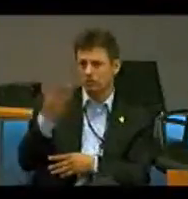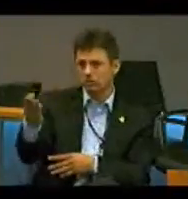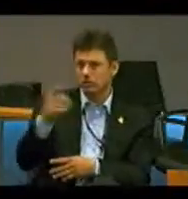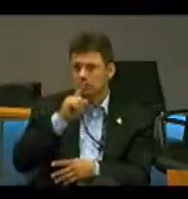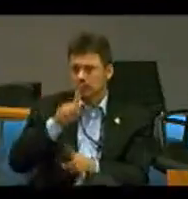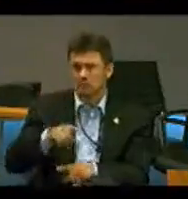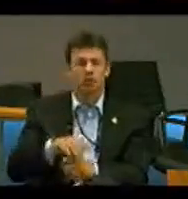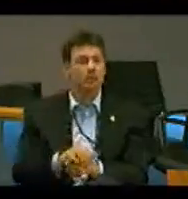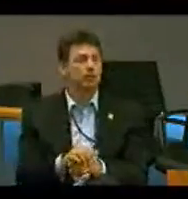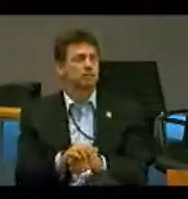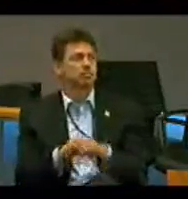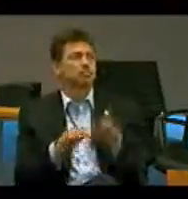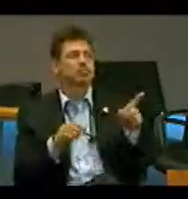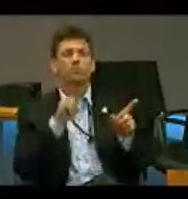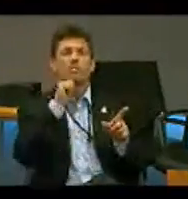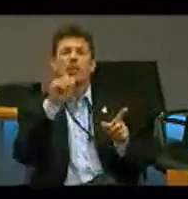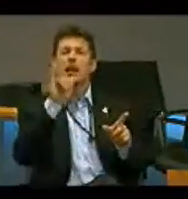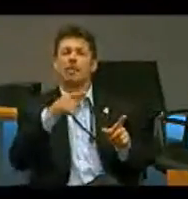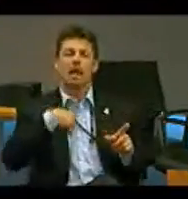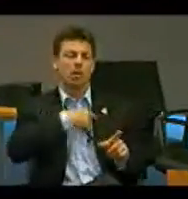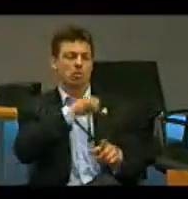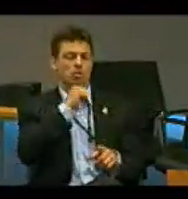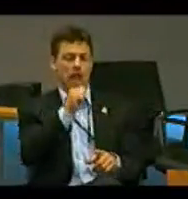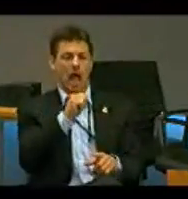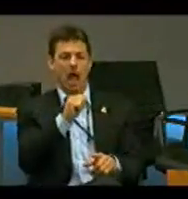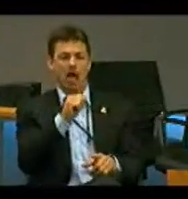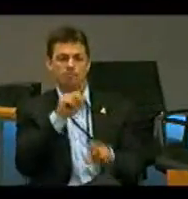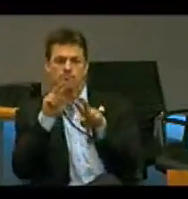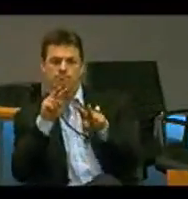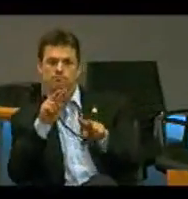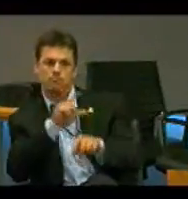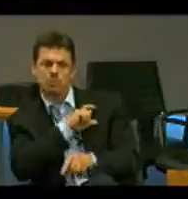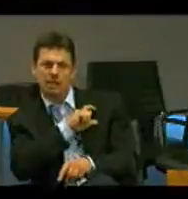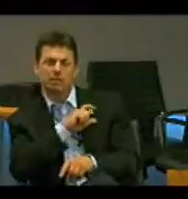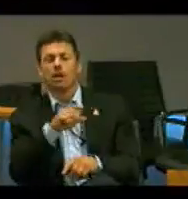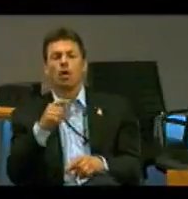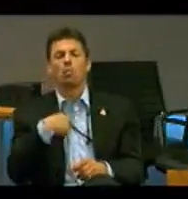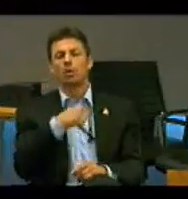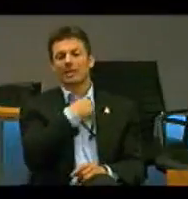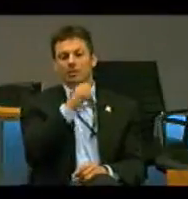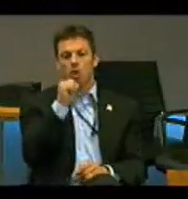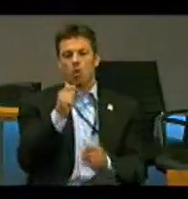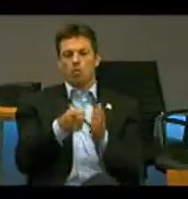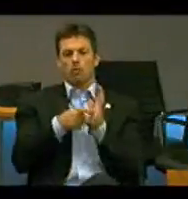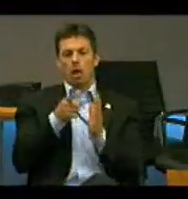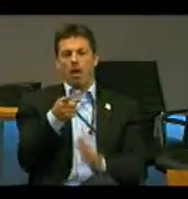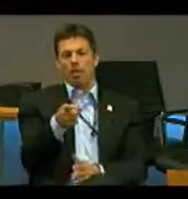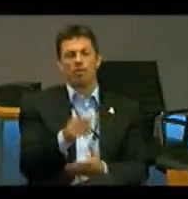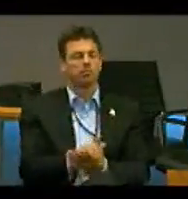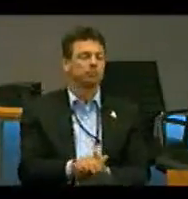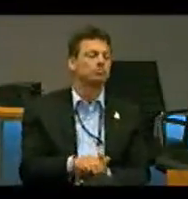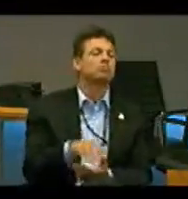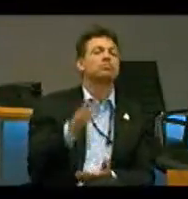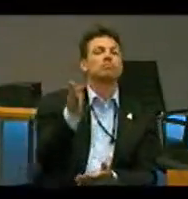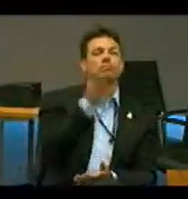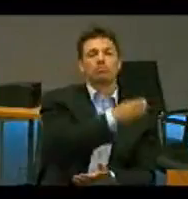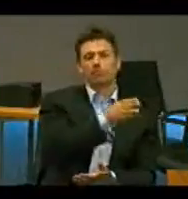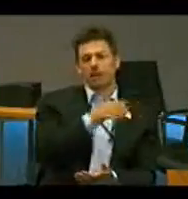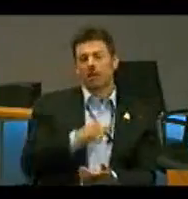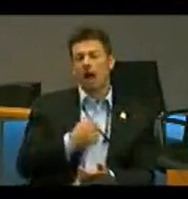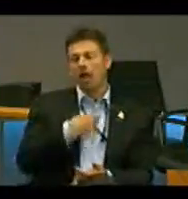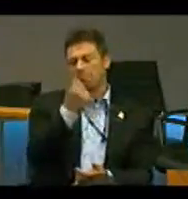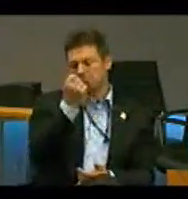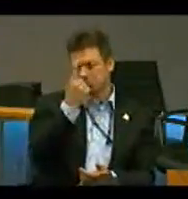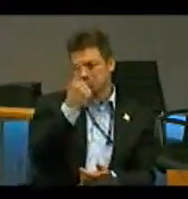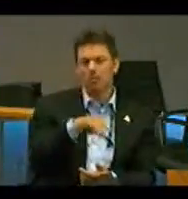Sure. It's not that we wouldn't police them, we wouldn't require them. I understand that,